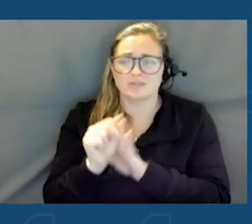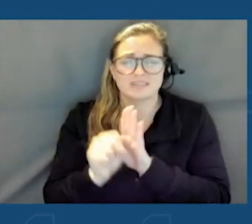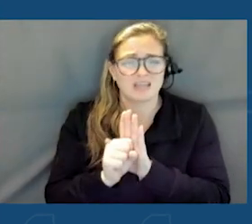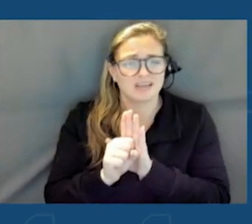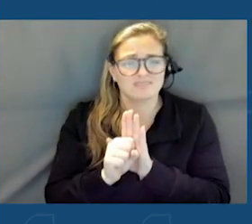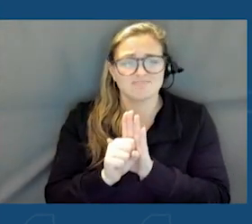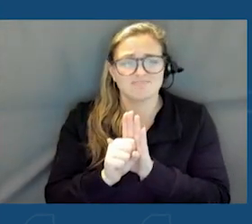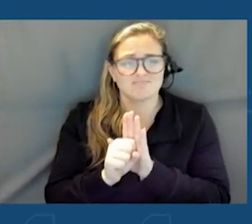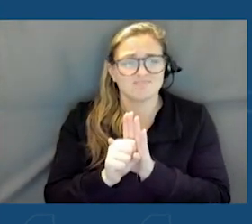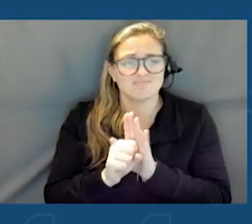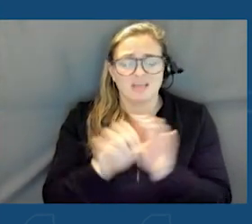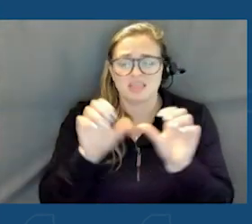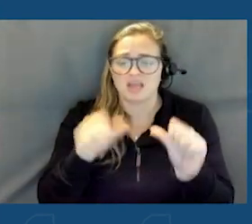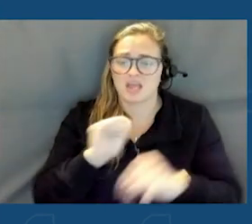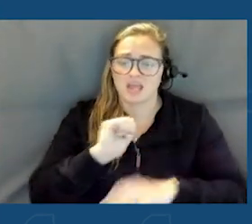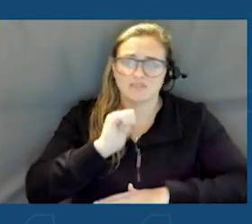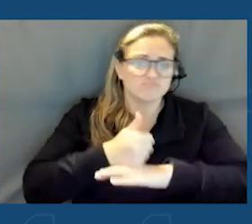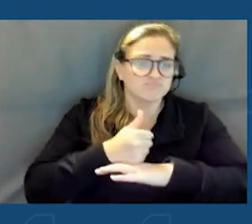lay claim